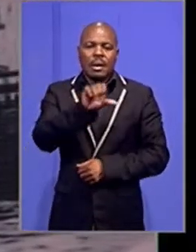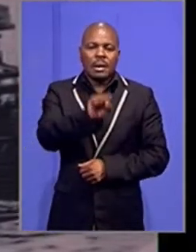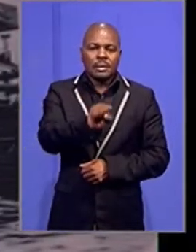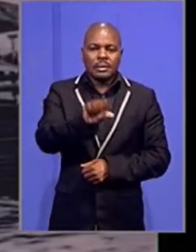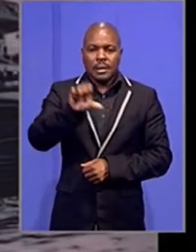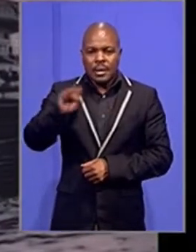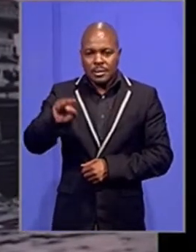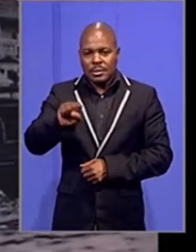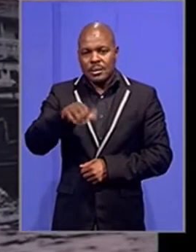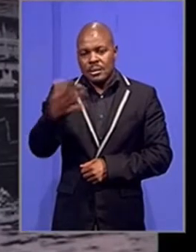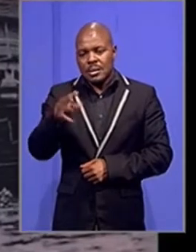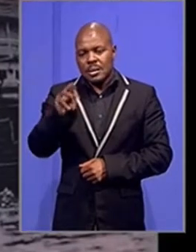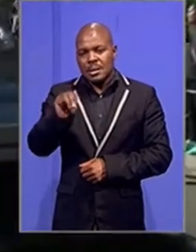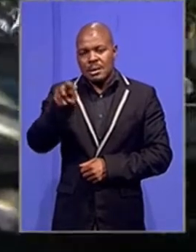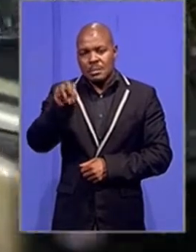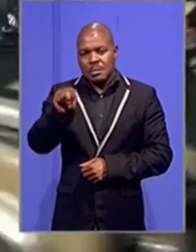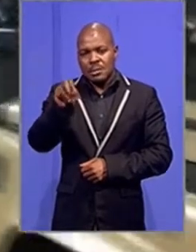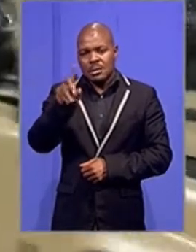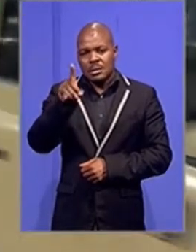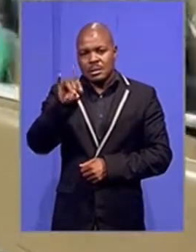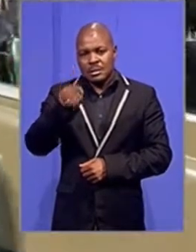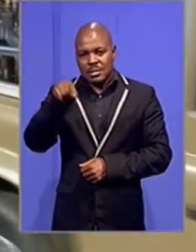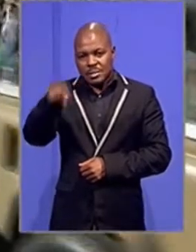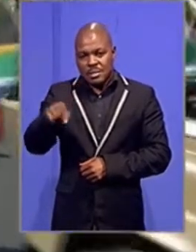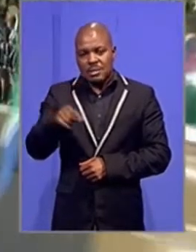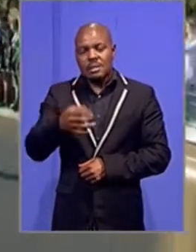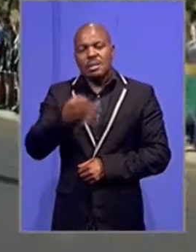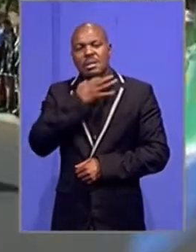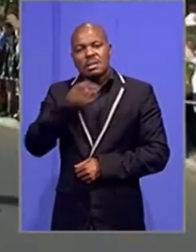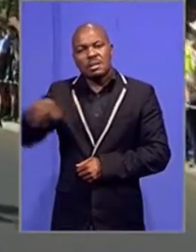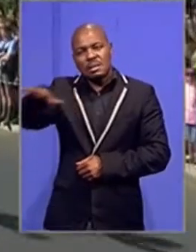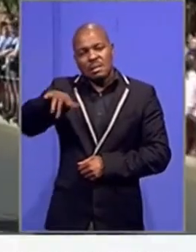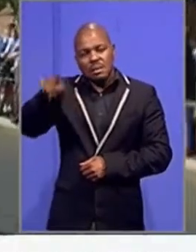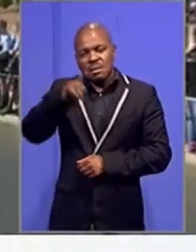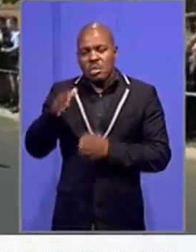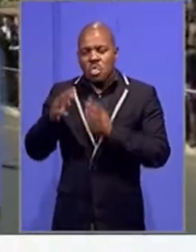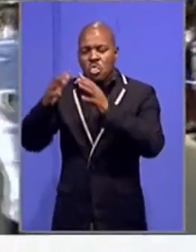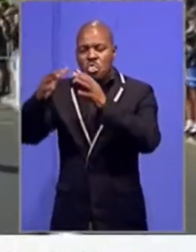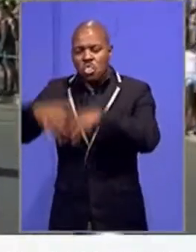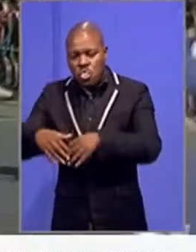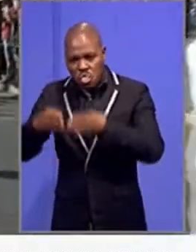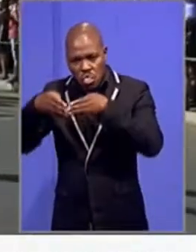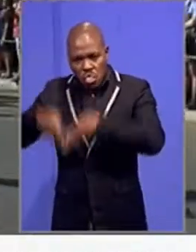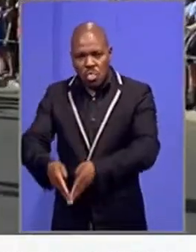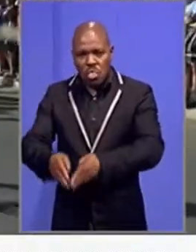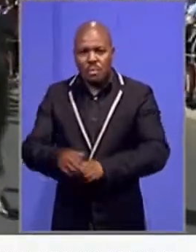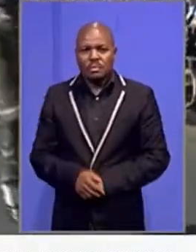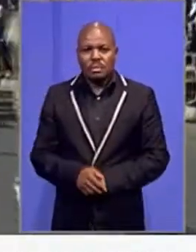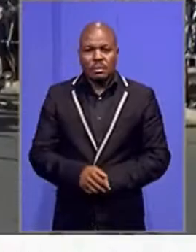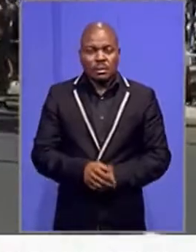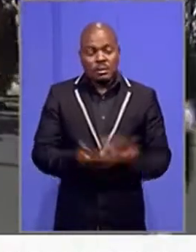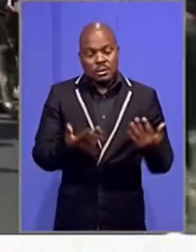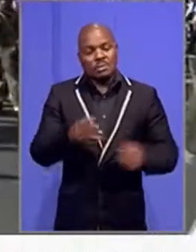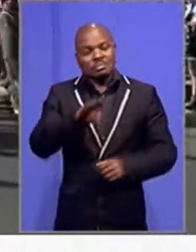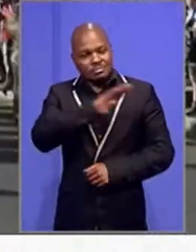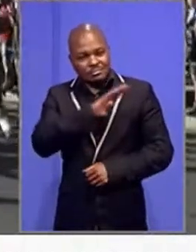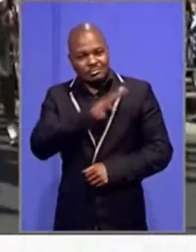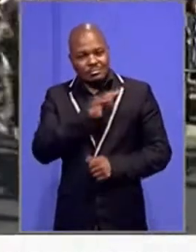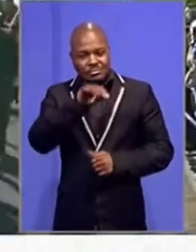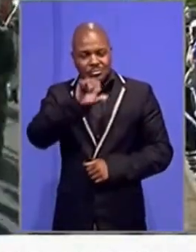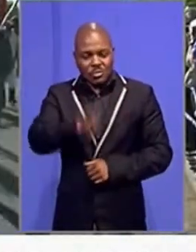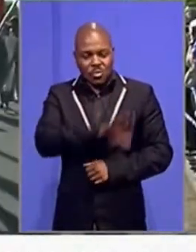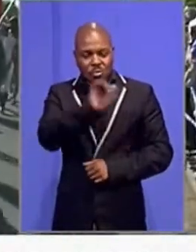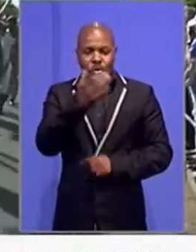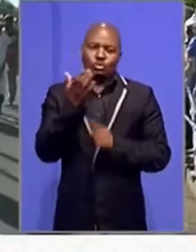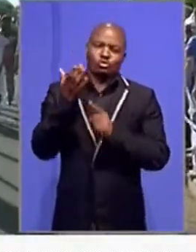se neng se nwela English Channel. Ke letsatsing la kajeno mo Sesole sa naha se pepesang bokgoni ba sona ha utluwa tshireletsong ya